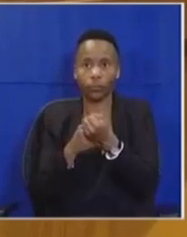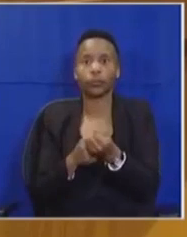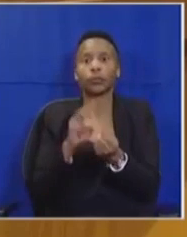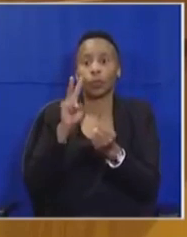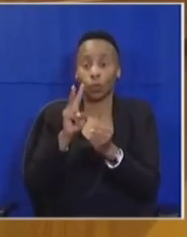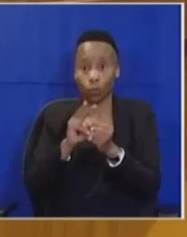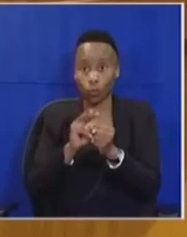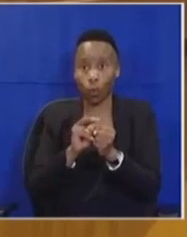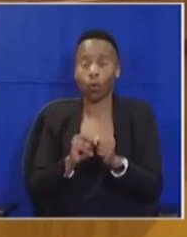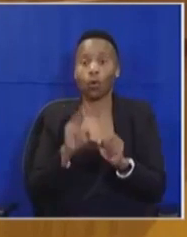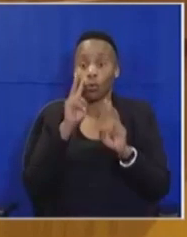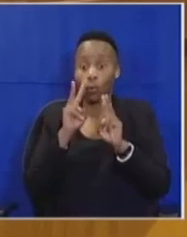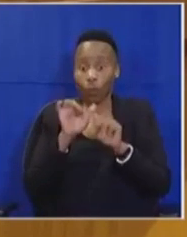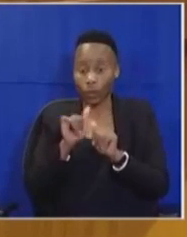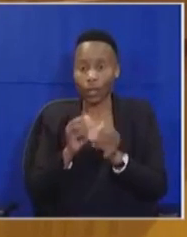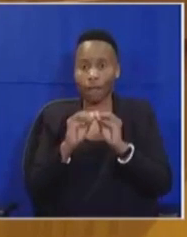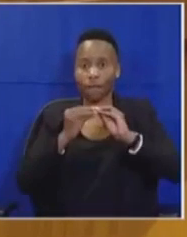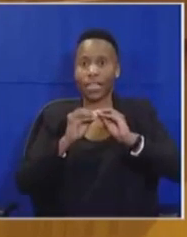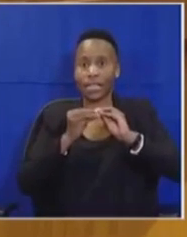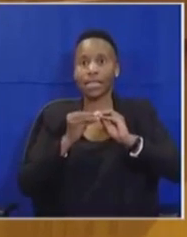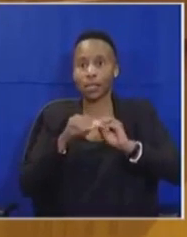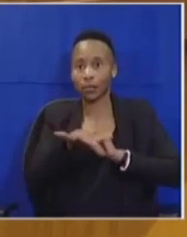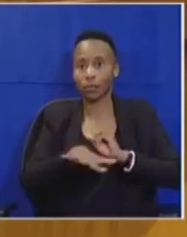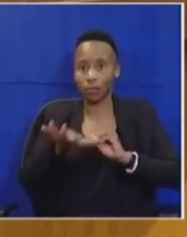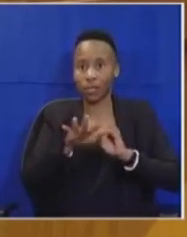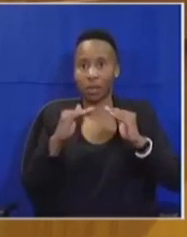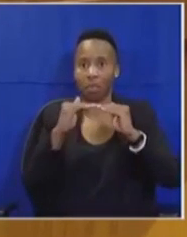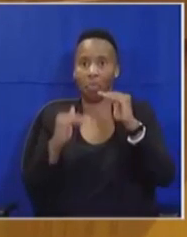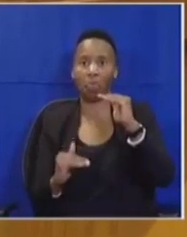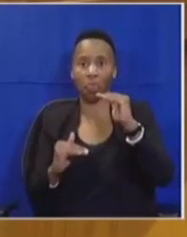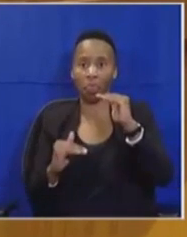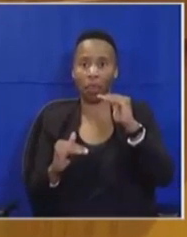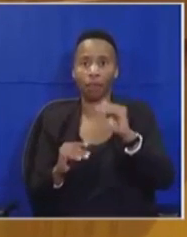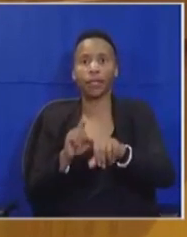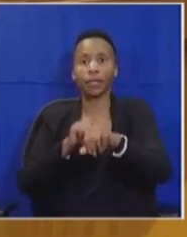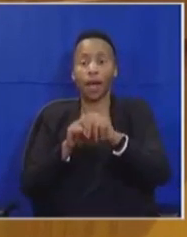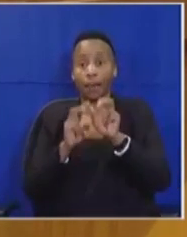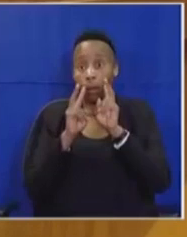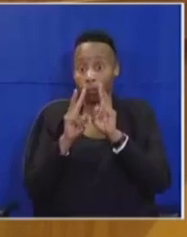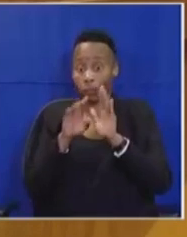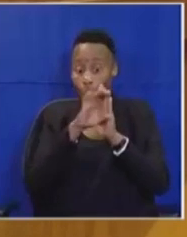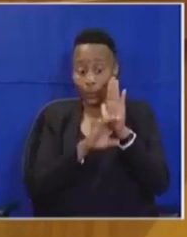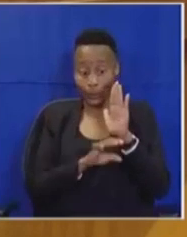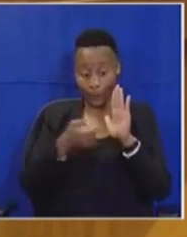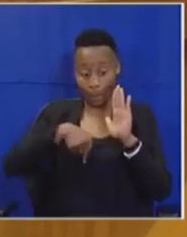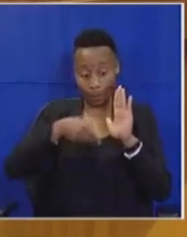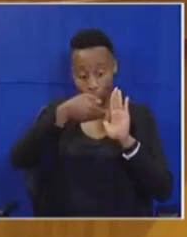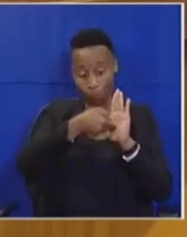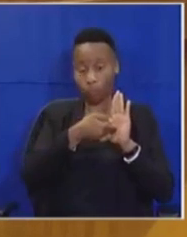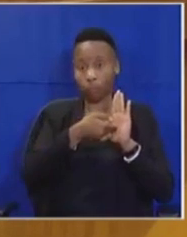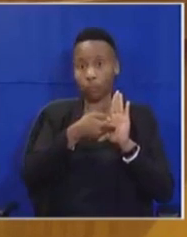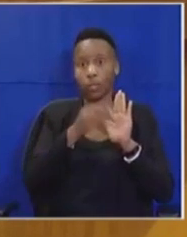spatial inequality. In essence, when we look at our Constitution, we see